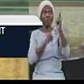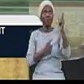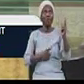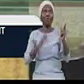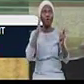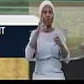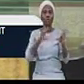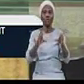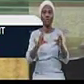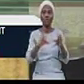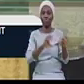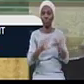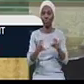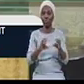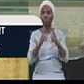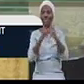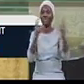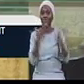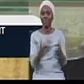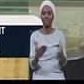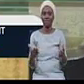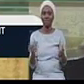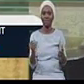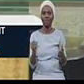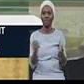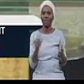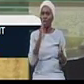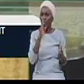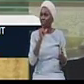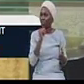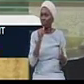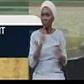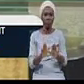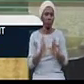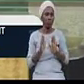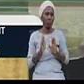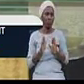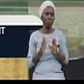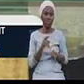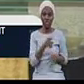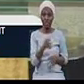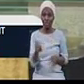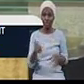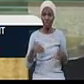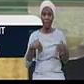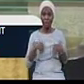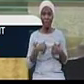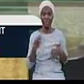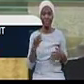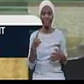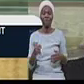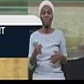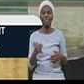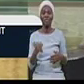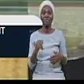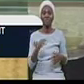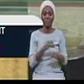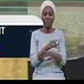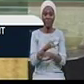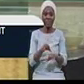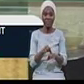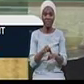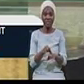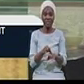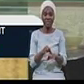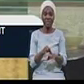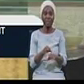things. Be not afraid, ye beasts of the field, for the pastures of the wilderness do